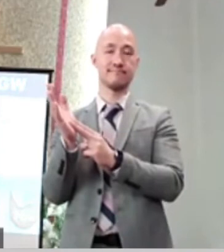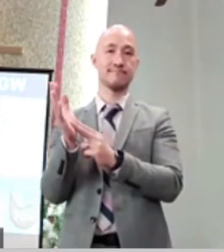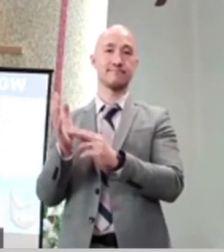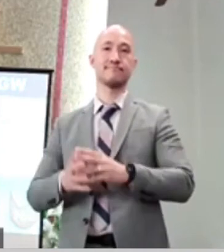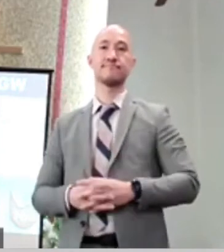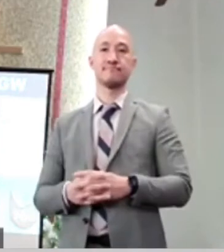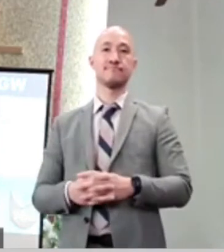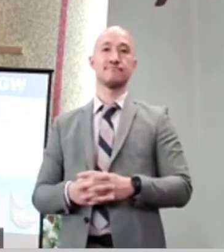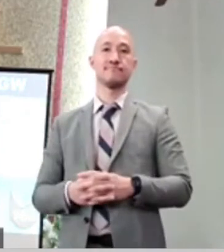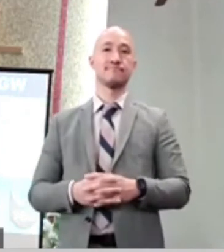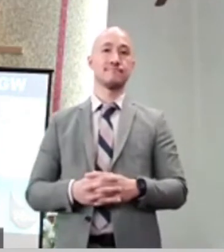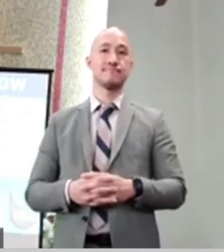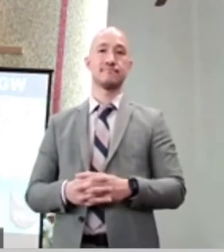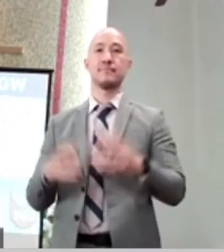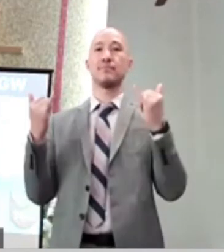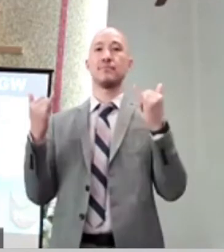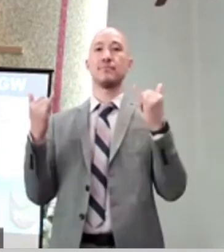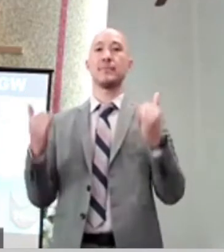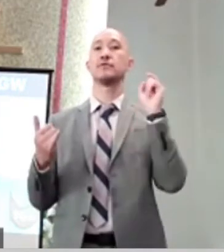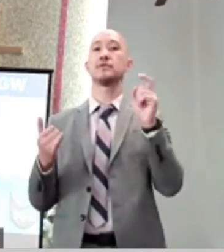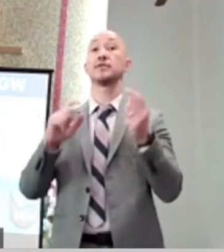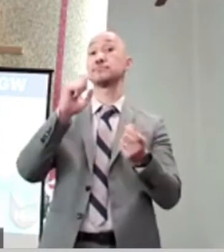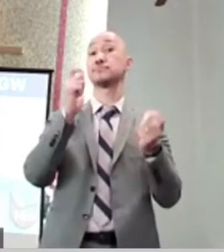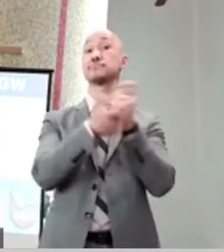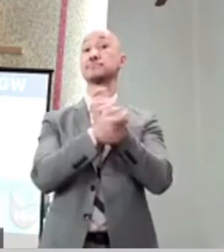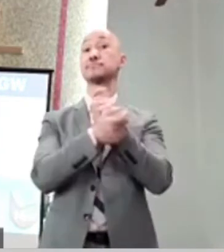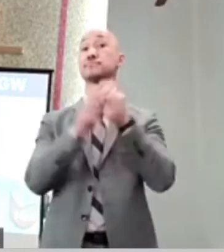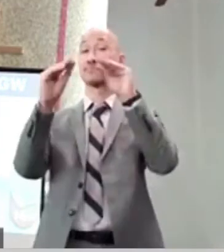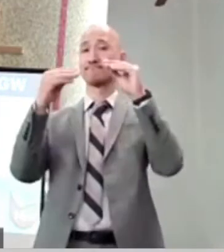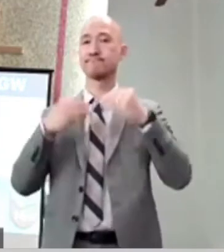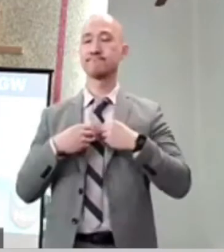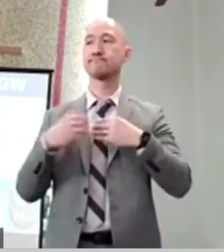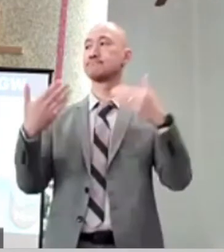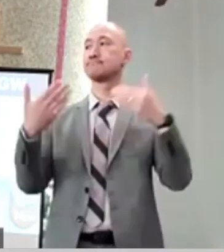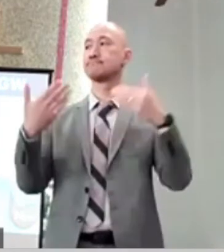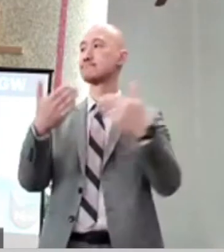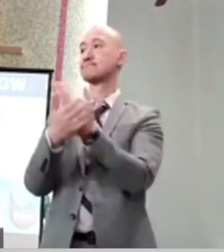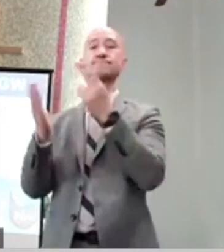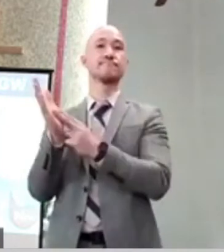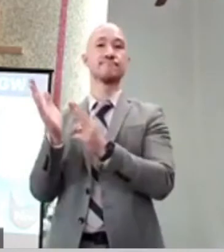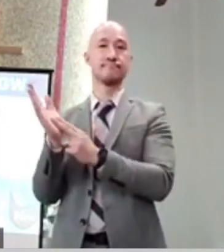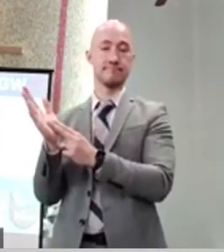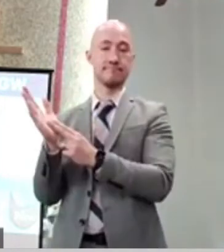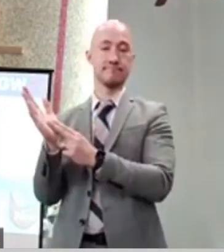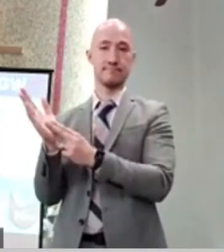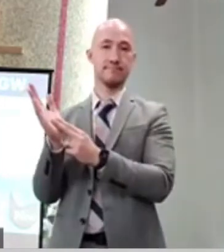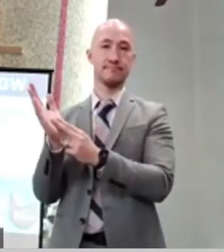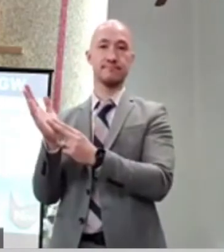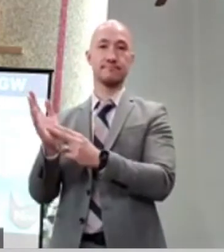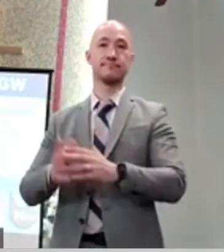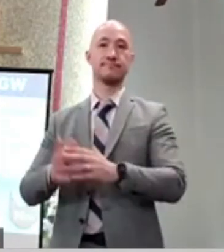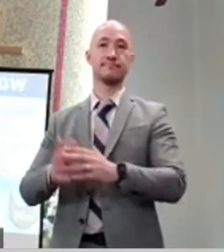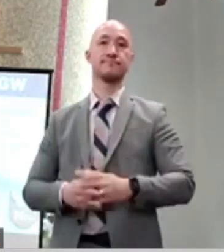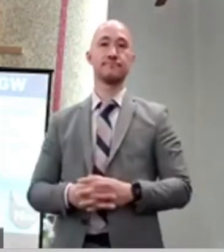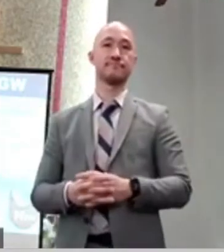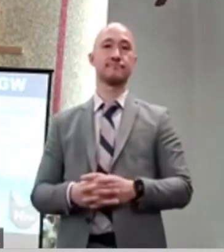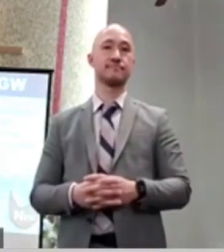examine yourselves. You had to repent. You had to change the way you think and act. We see that constantly in God's word. That's how they translate